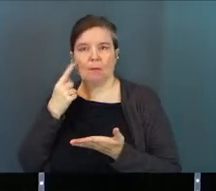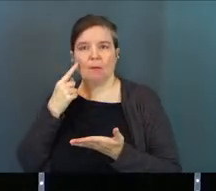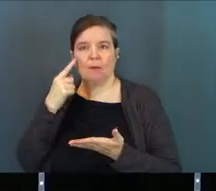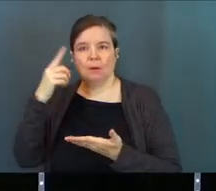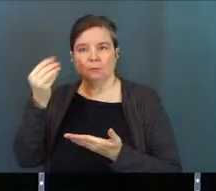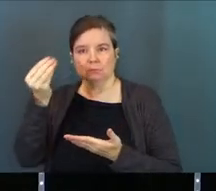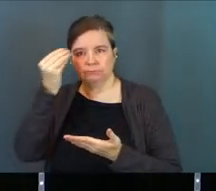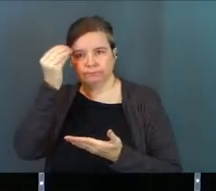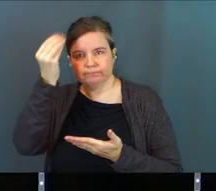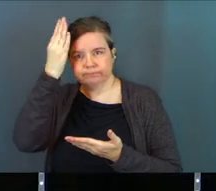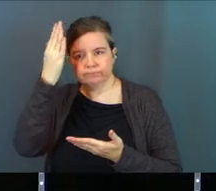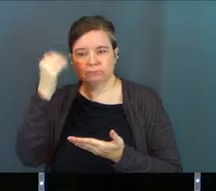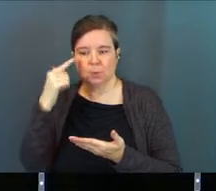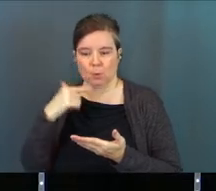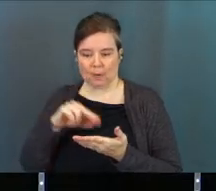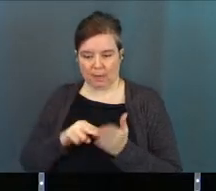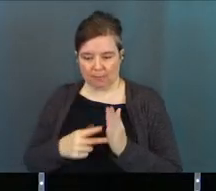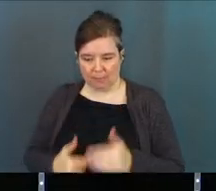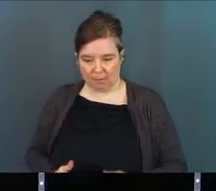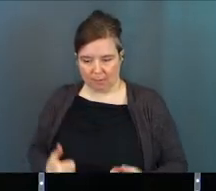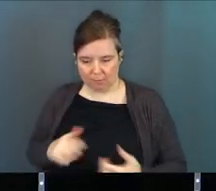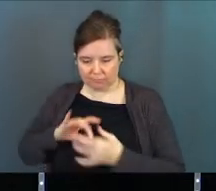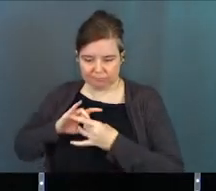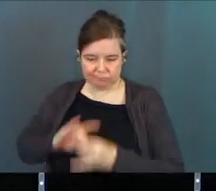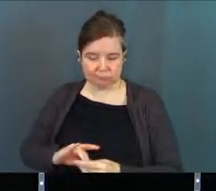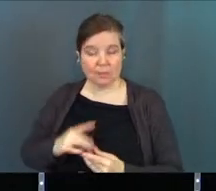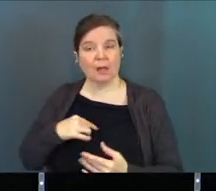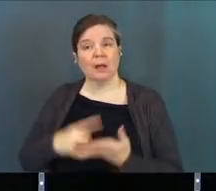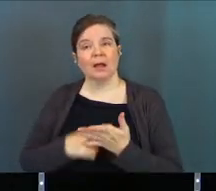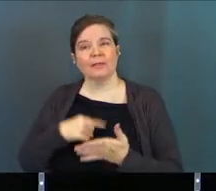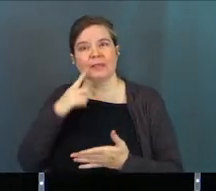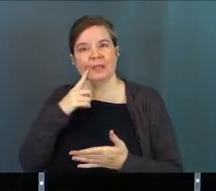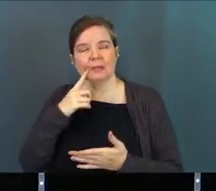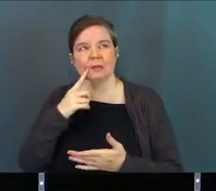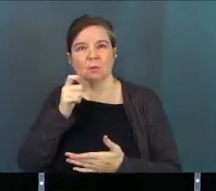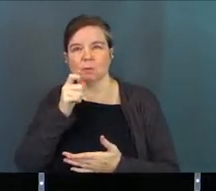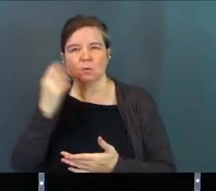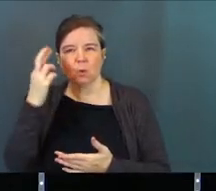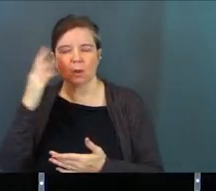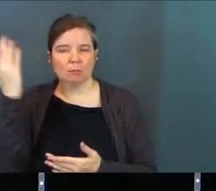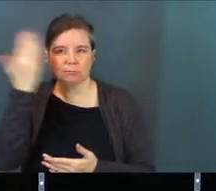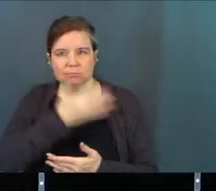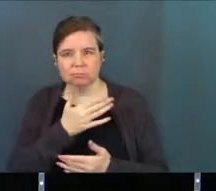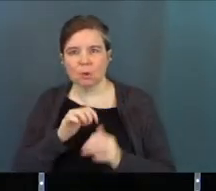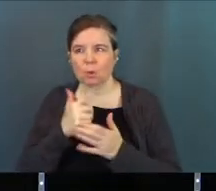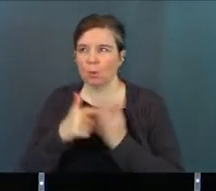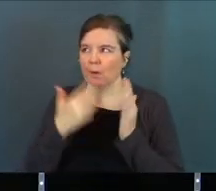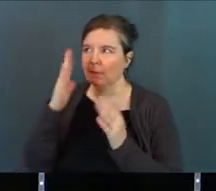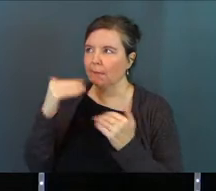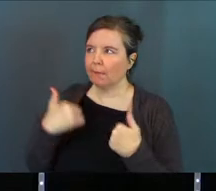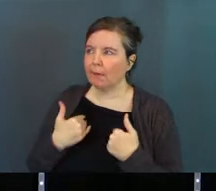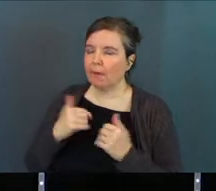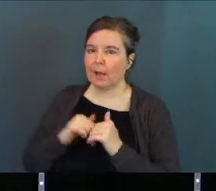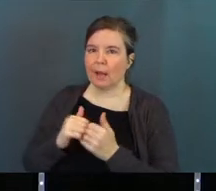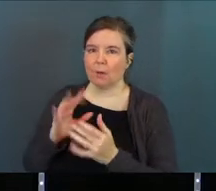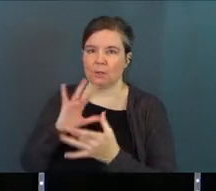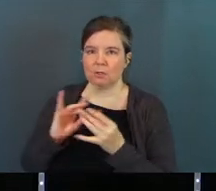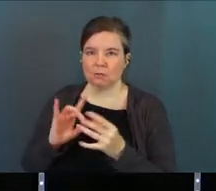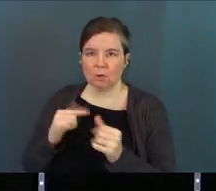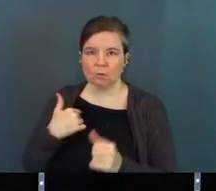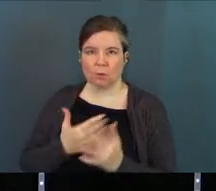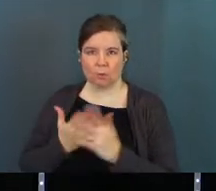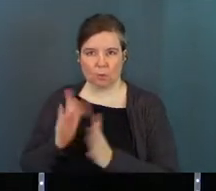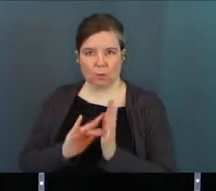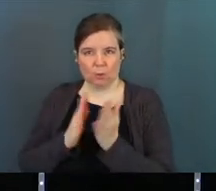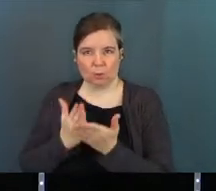what it means for our lives and just so much more than sometimes I think we realize God has for us and how He speaks to us through His Word. So super